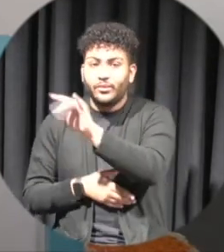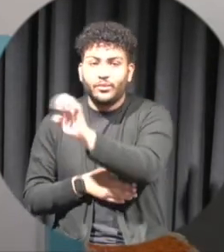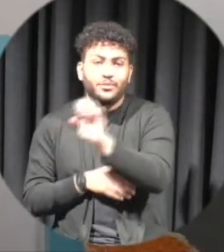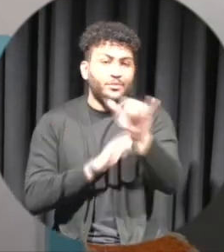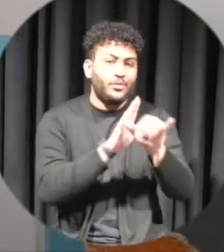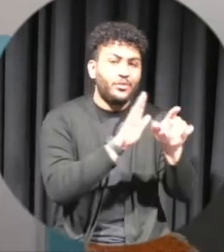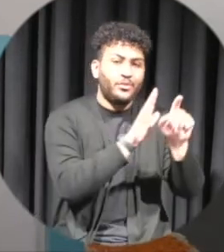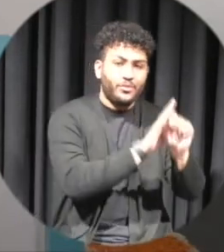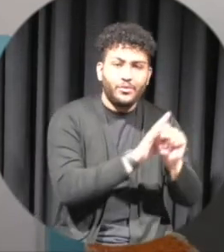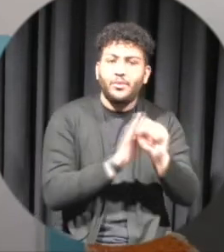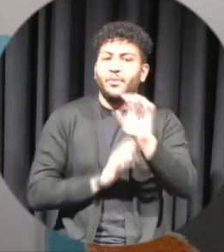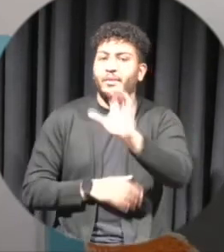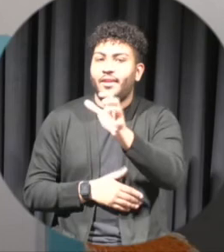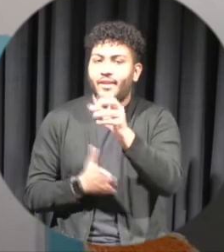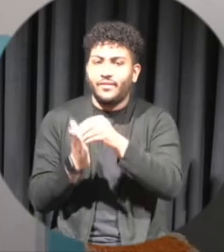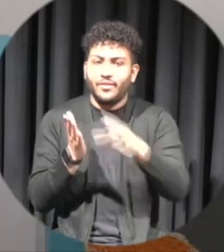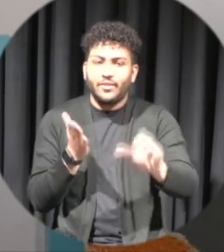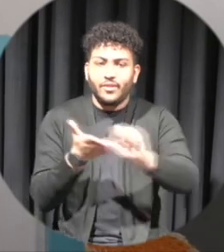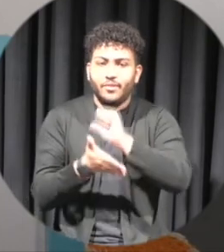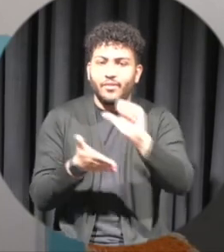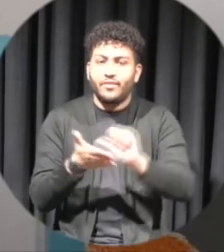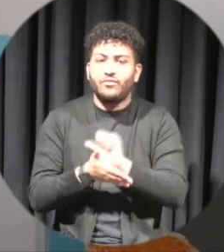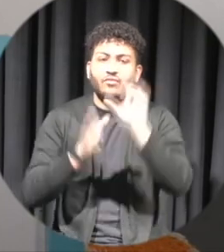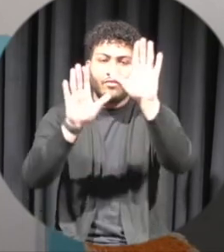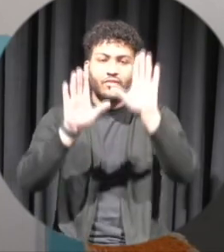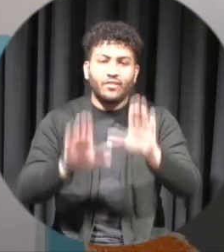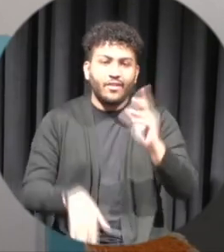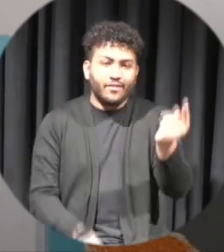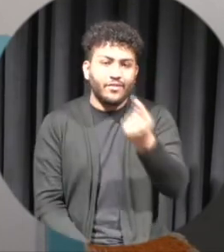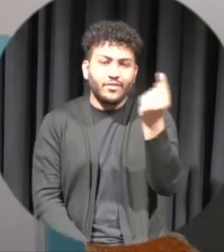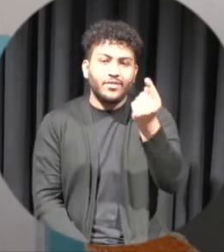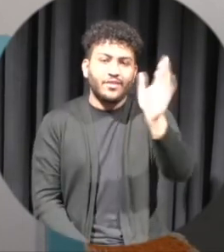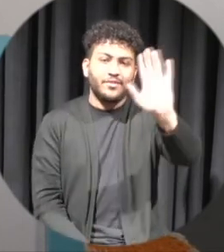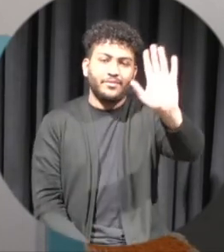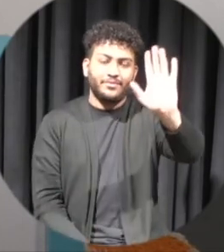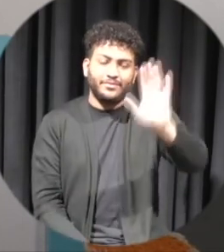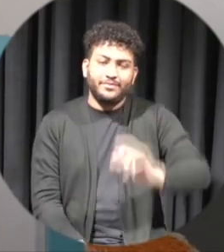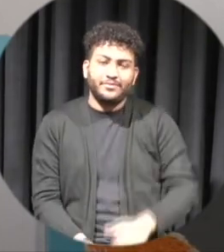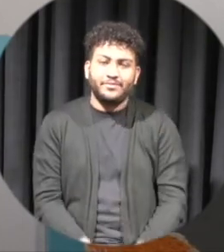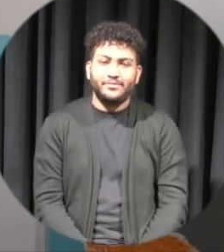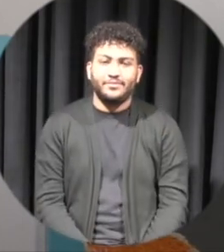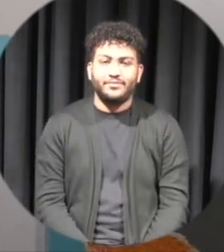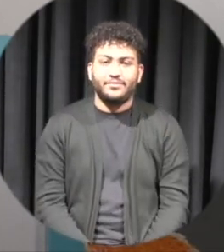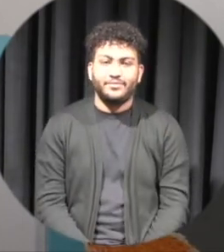YouTube, and the Canvas Student Body page. Have a terrific Tuesday, Braves.